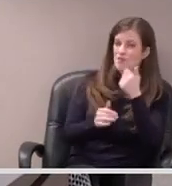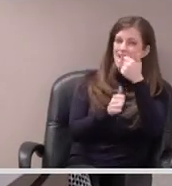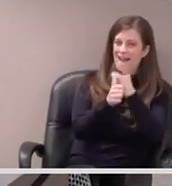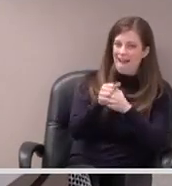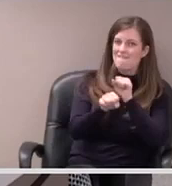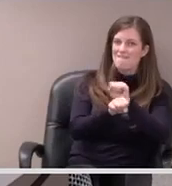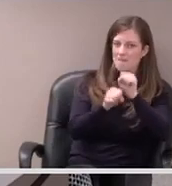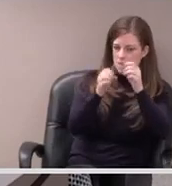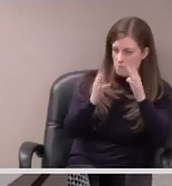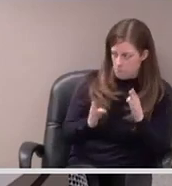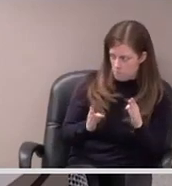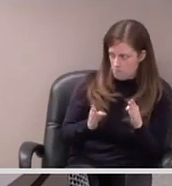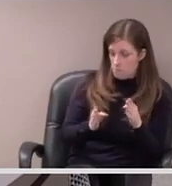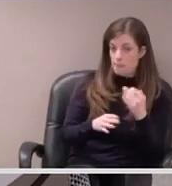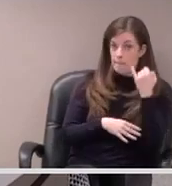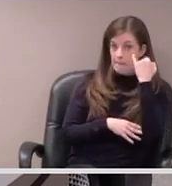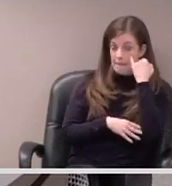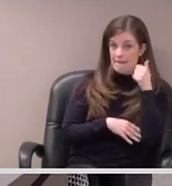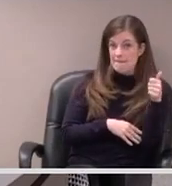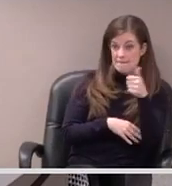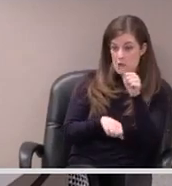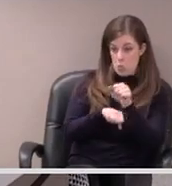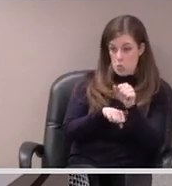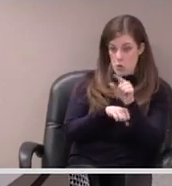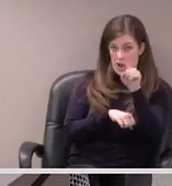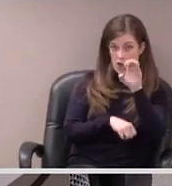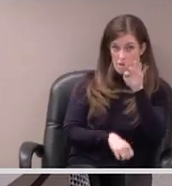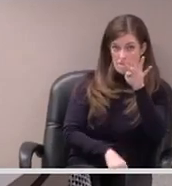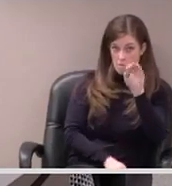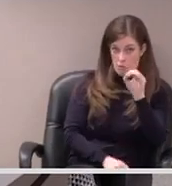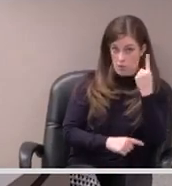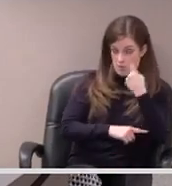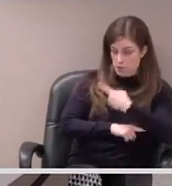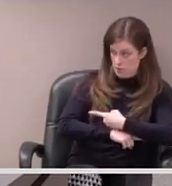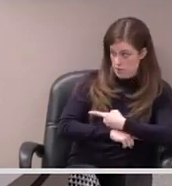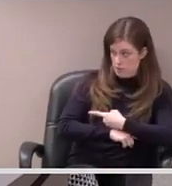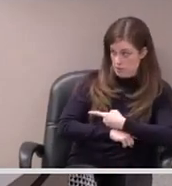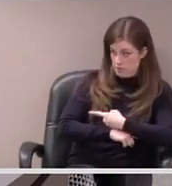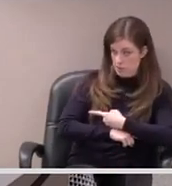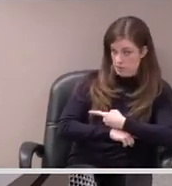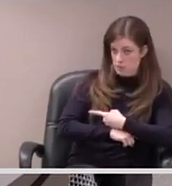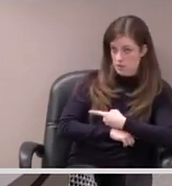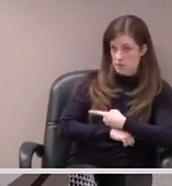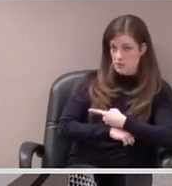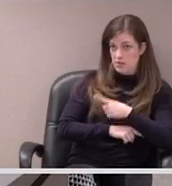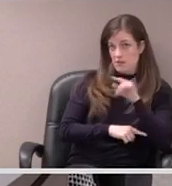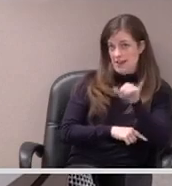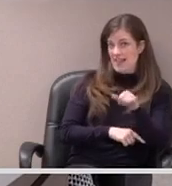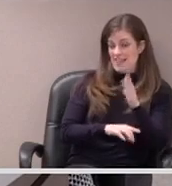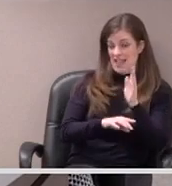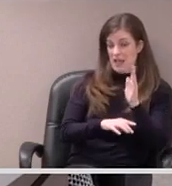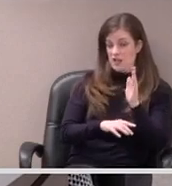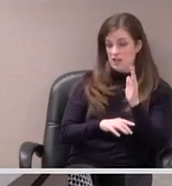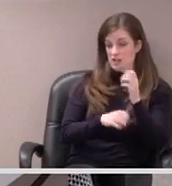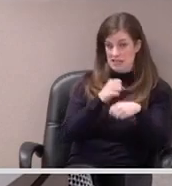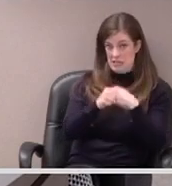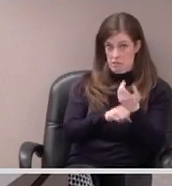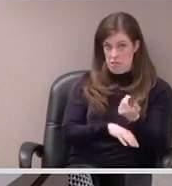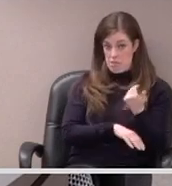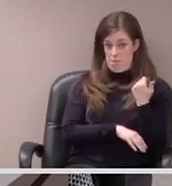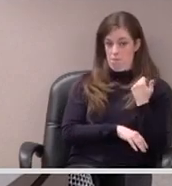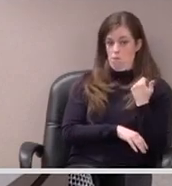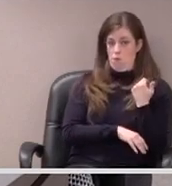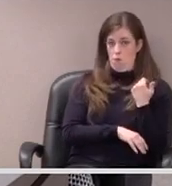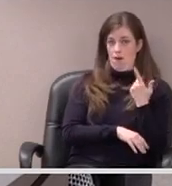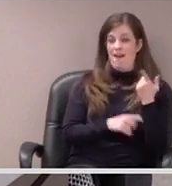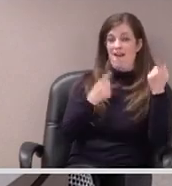employee, if they work at least 140 days in the in that previous year, then